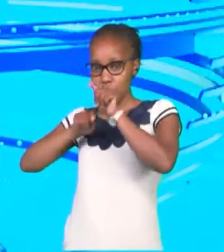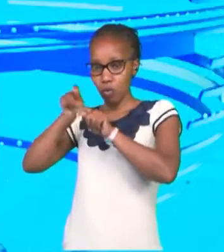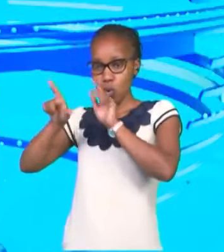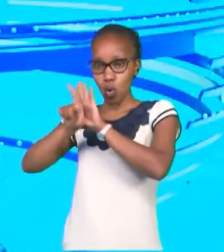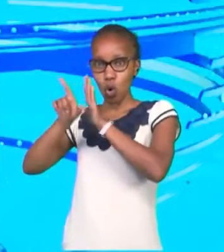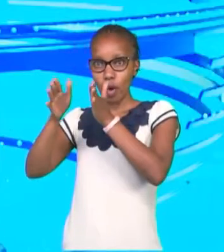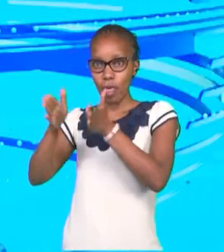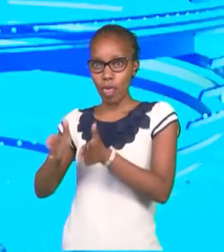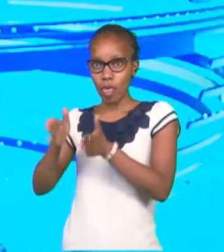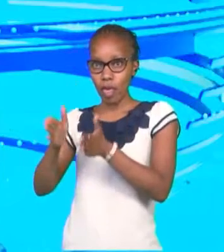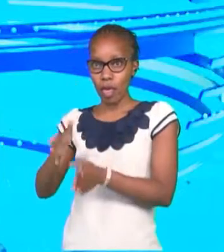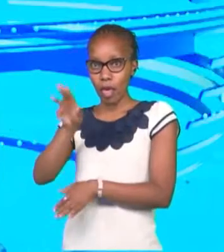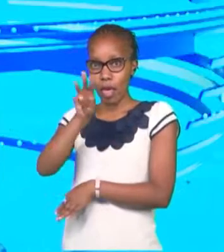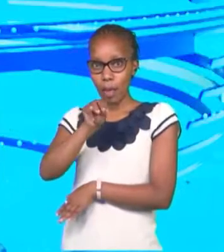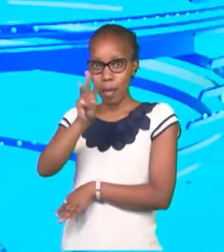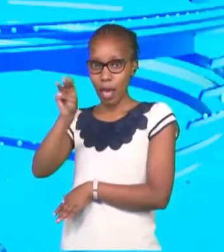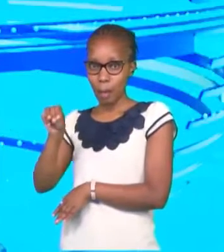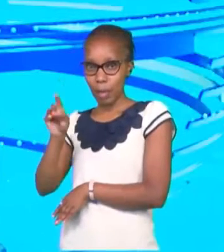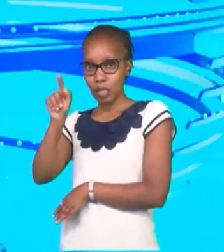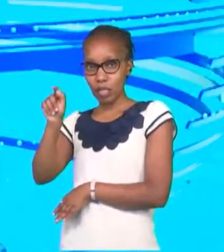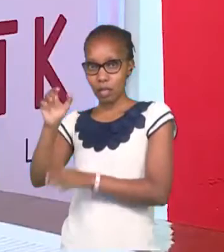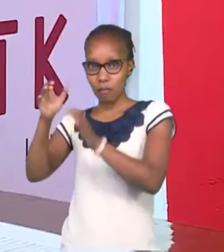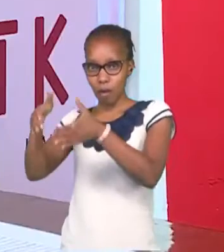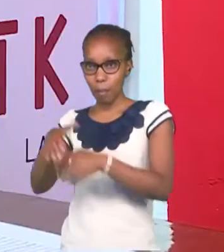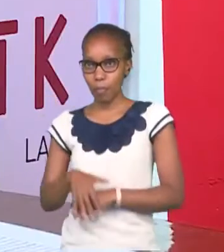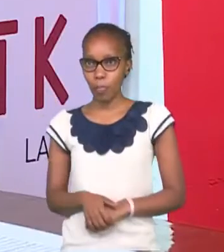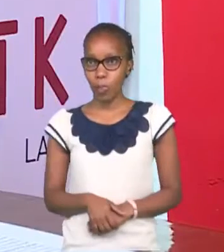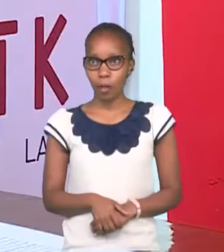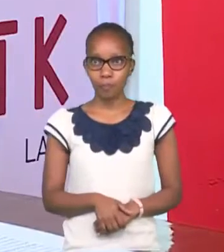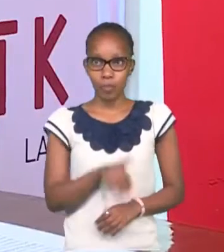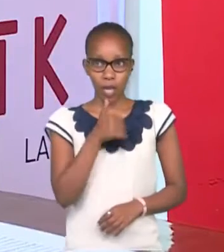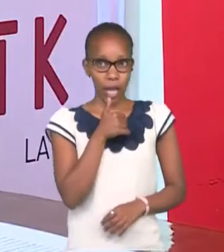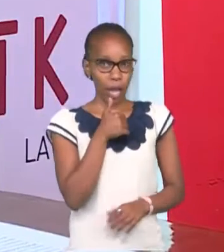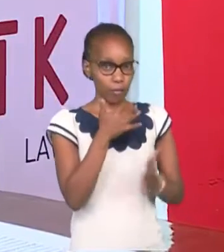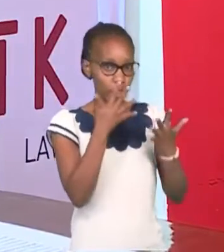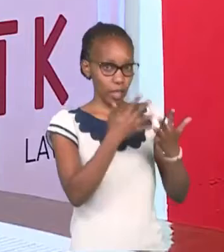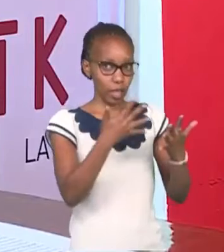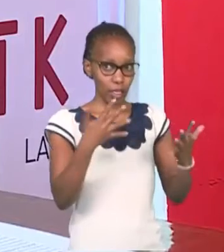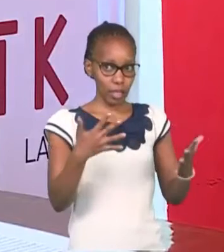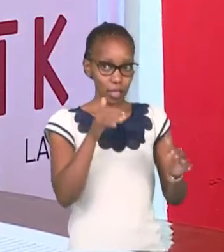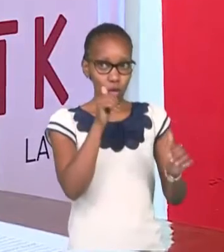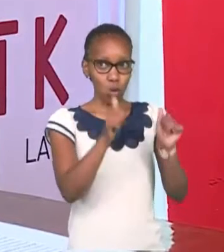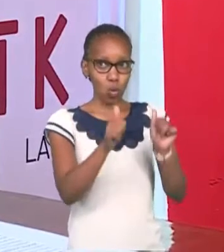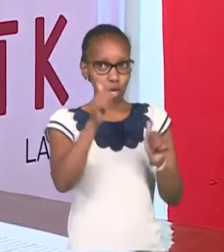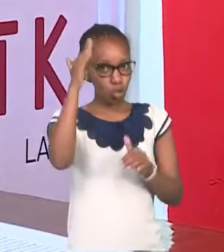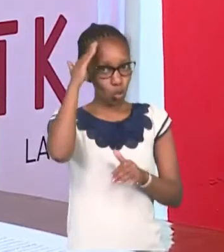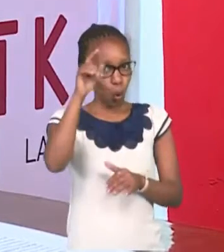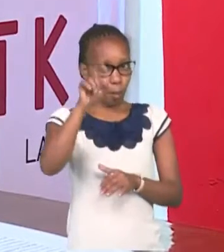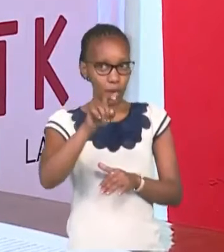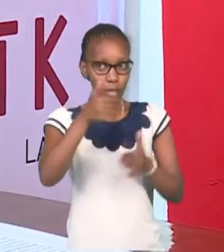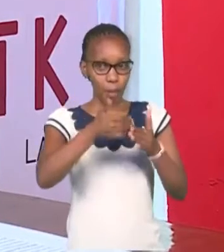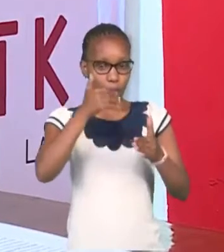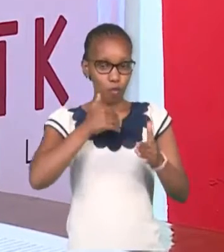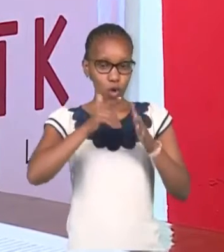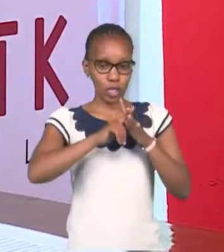at MMTK firm. There are several things that one needs to find out even before you start the